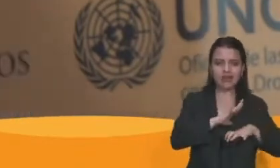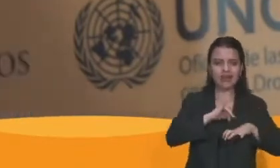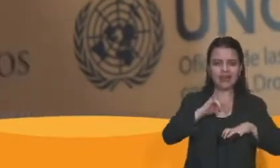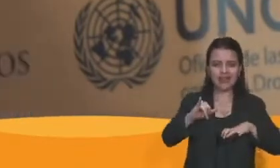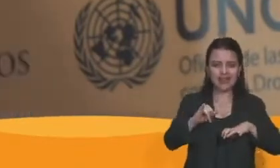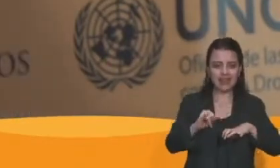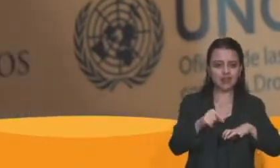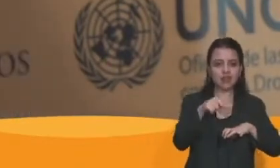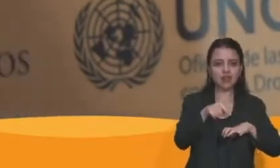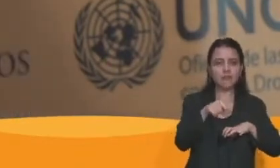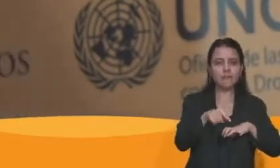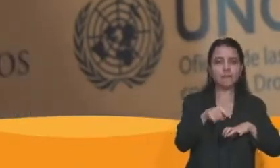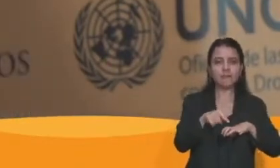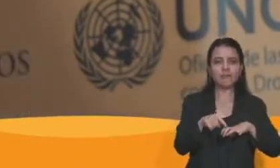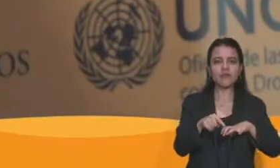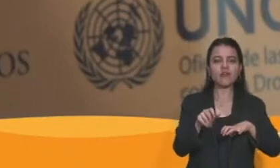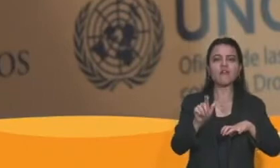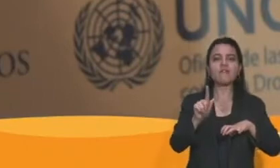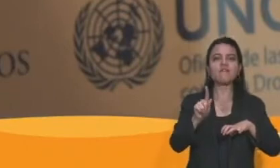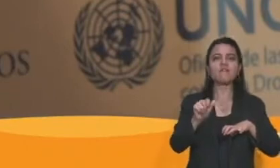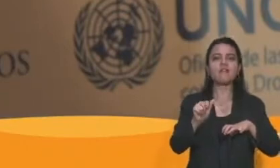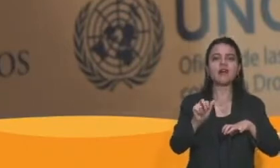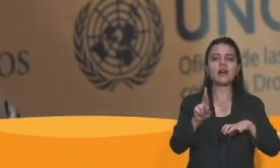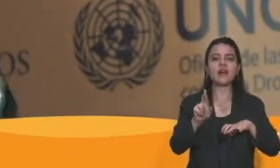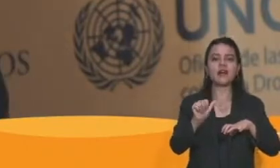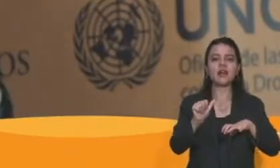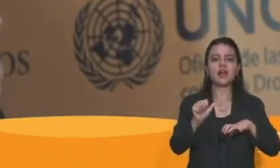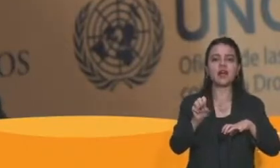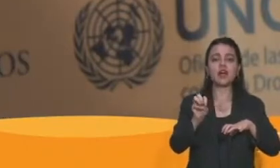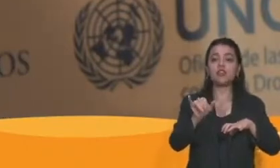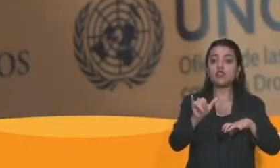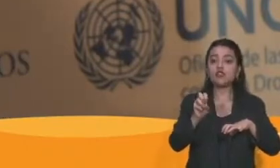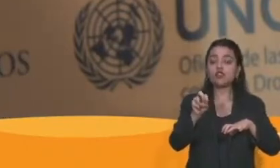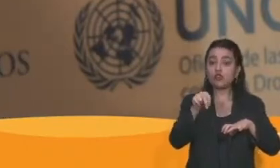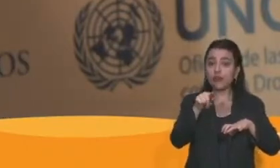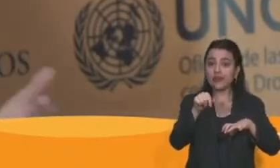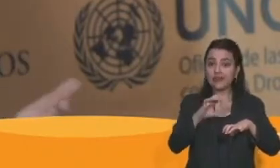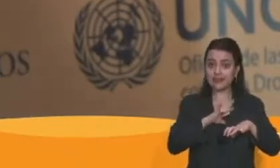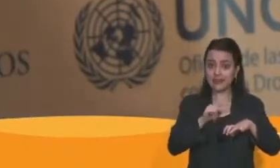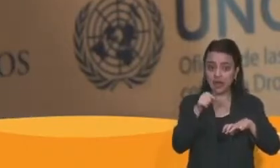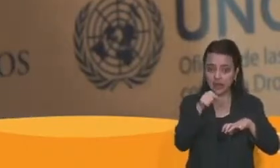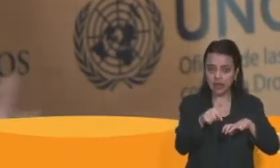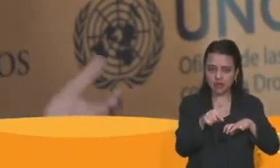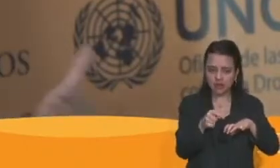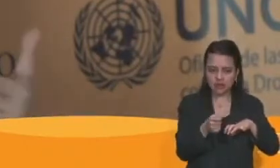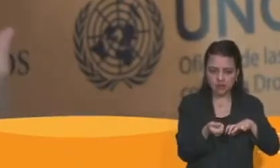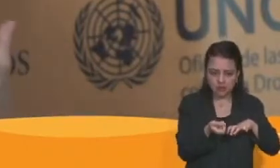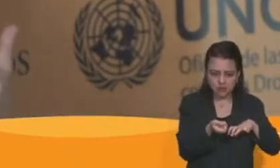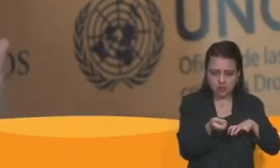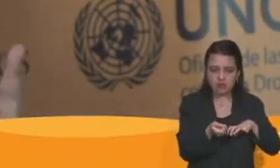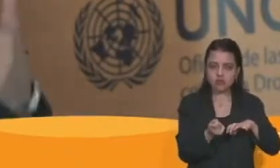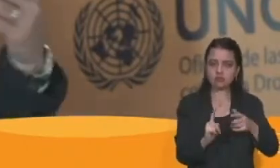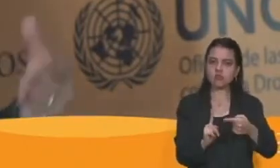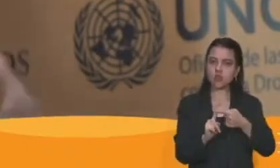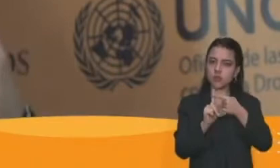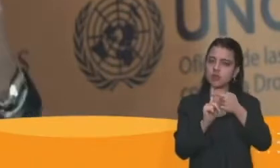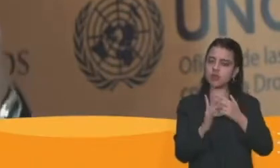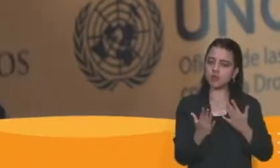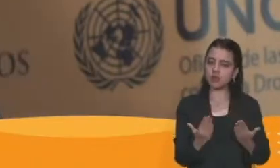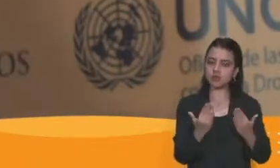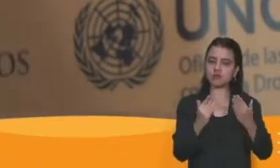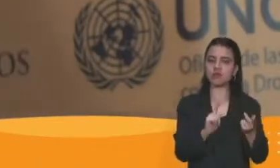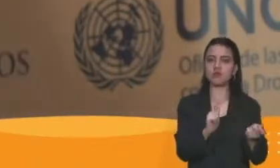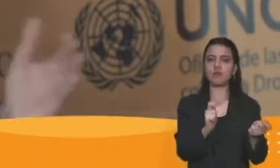Cali. They also had a reduction, and this is also positive. So what challenges do we have left? This